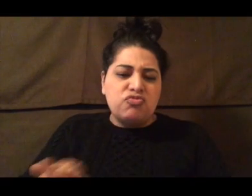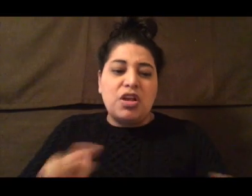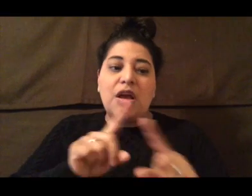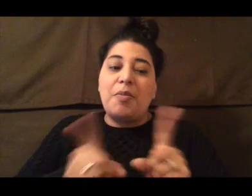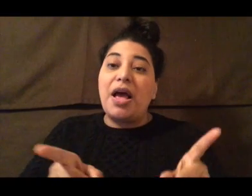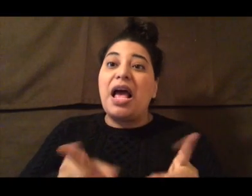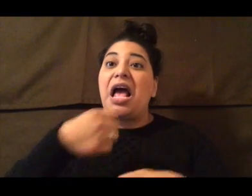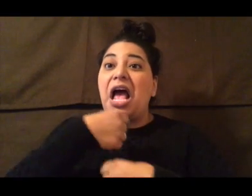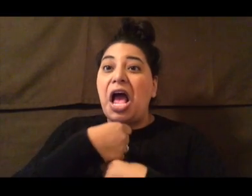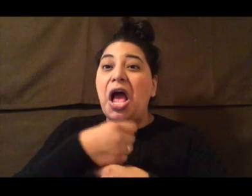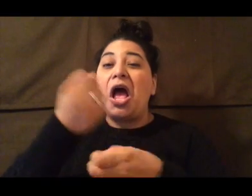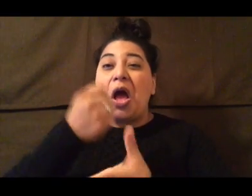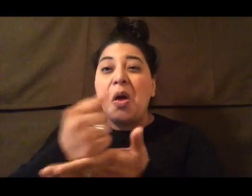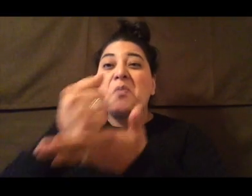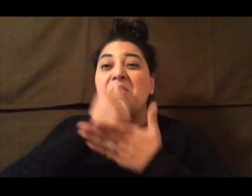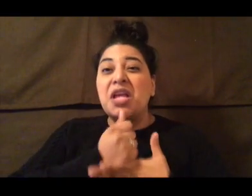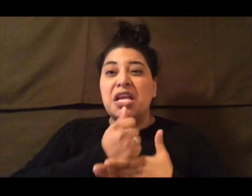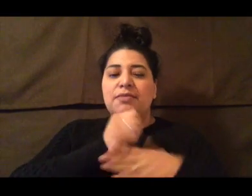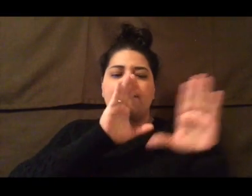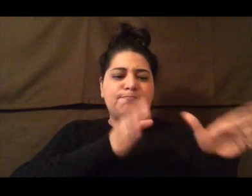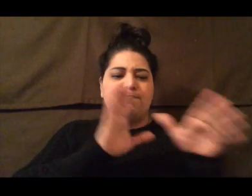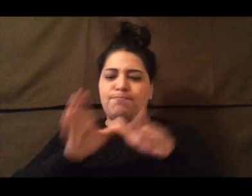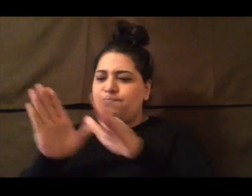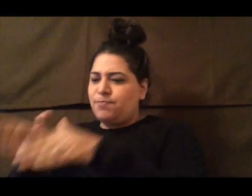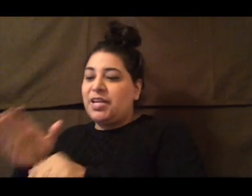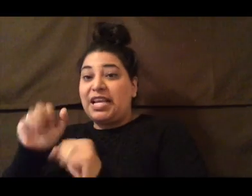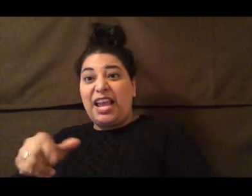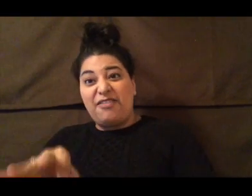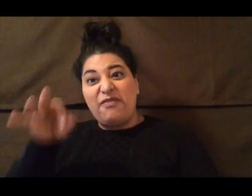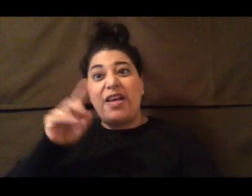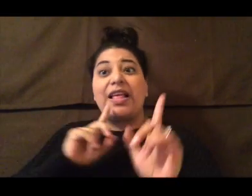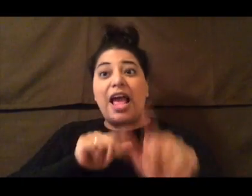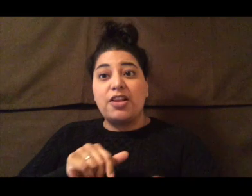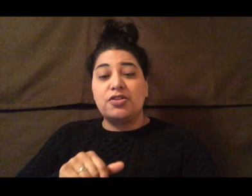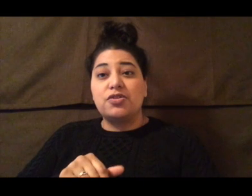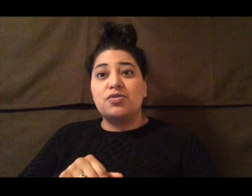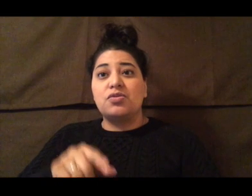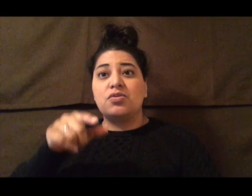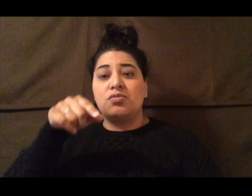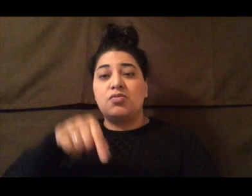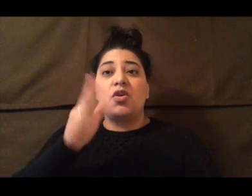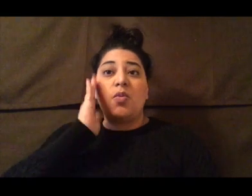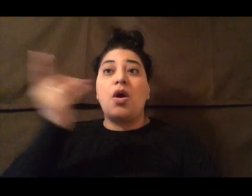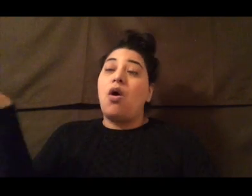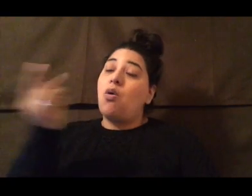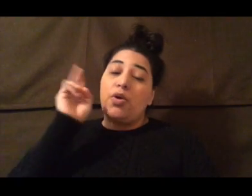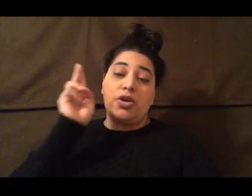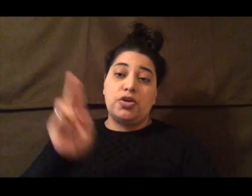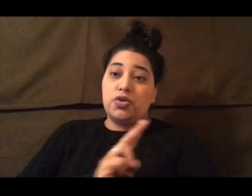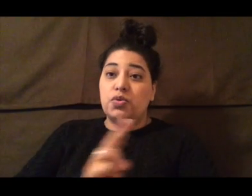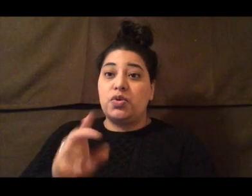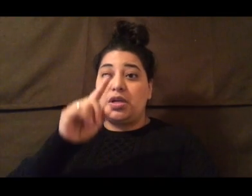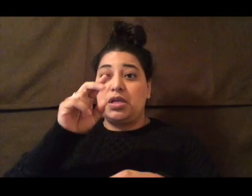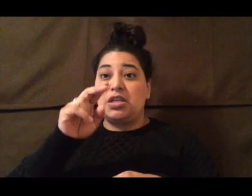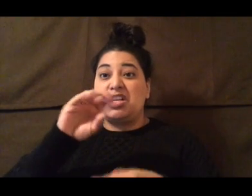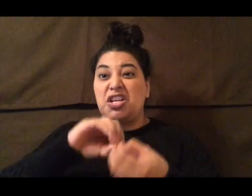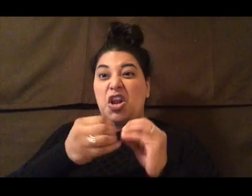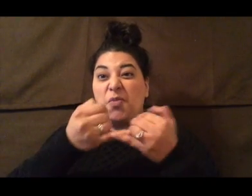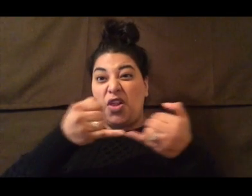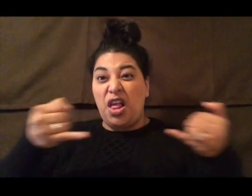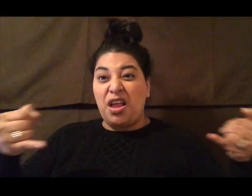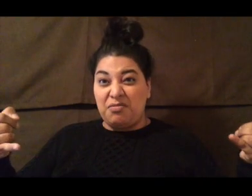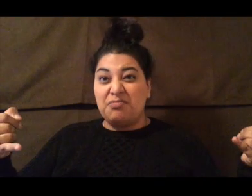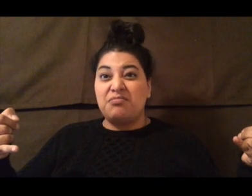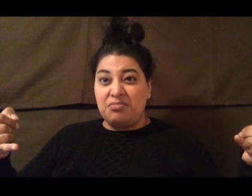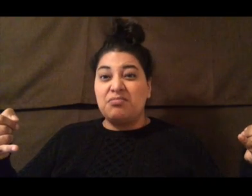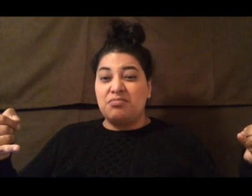this way helps me understand what I need to do in order to find the answer. For these types of problems, we're always going to use a number line because that's basically all a clock